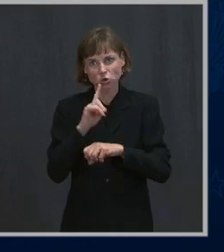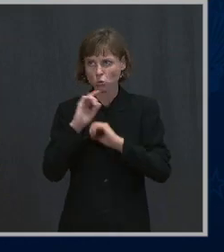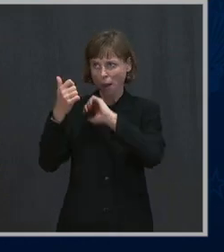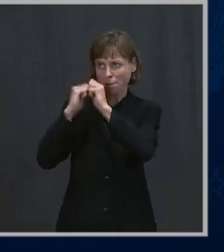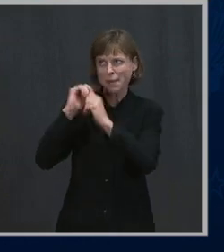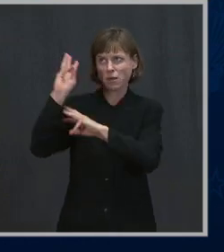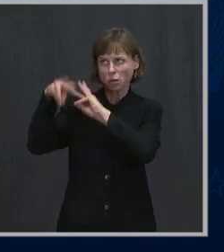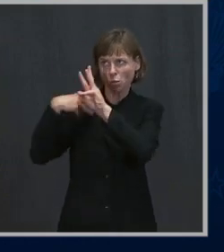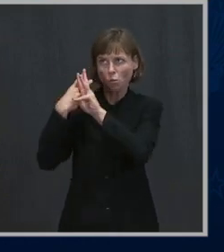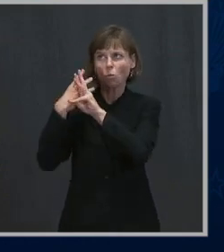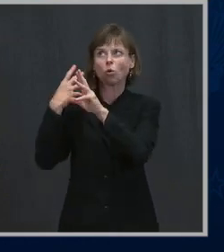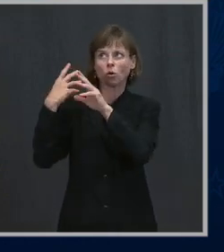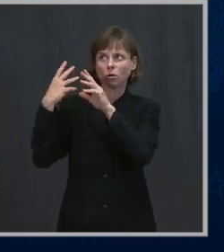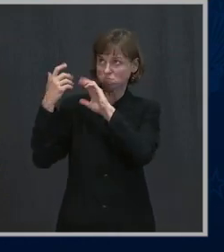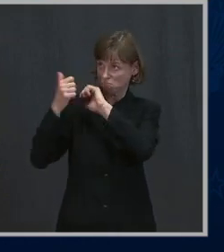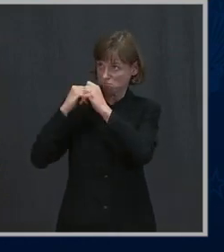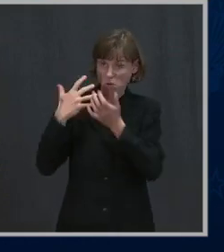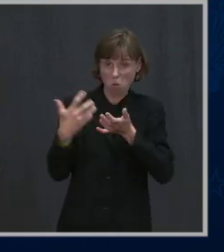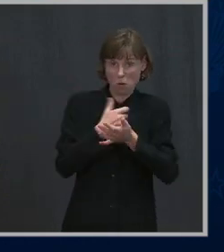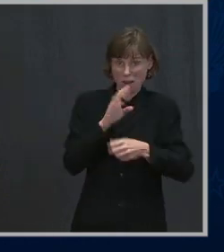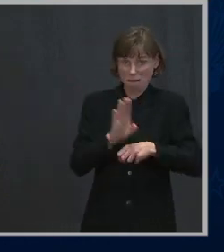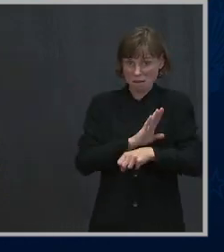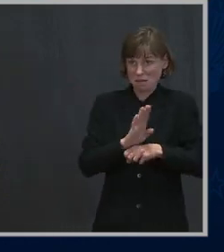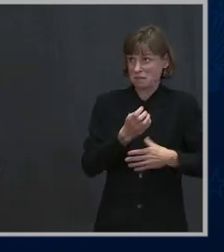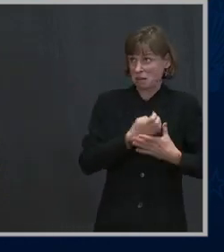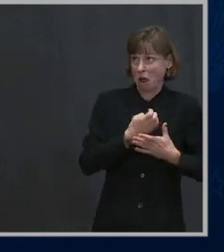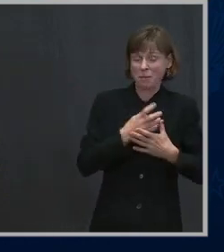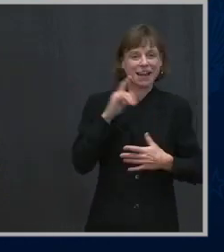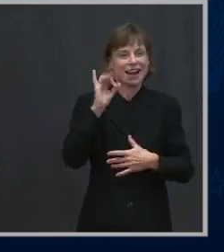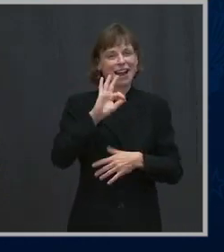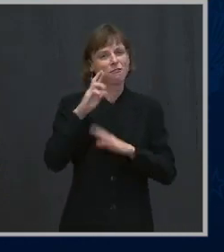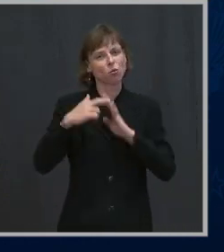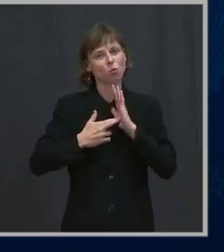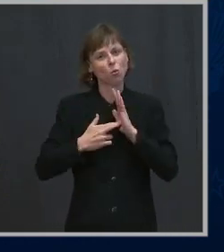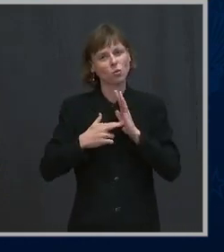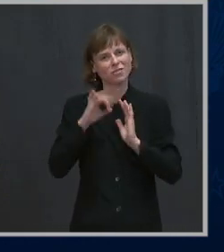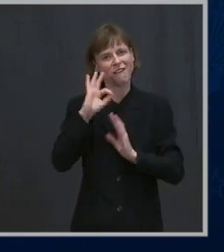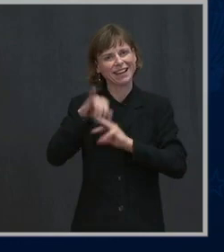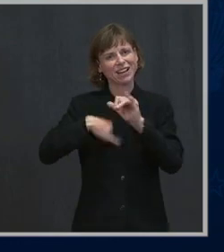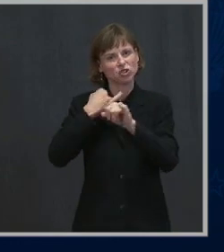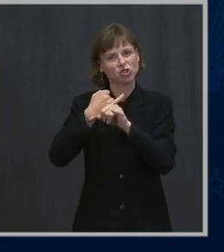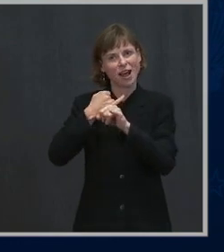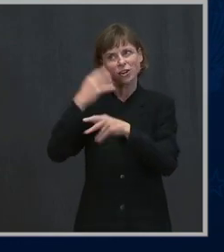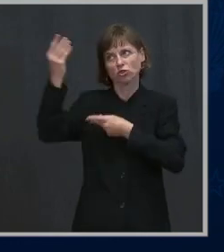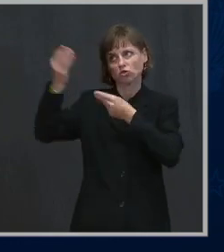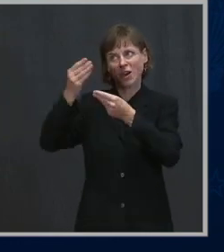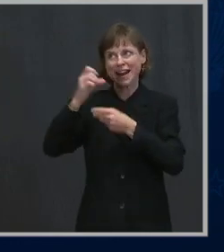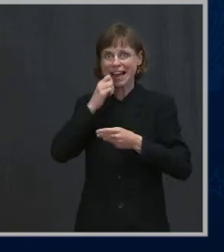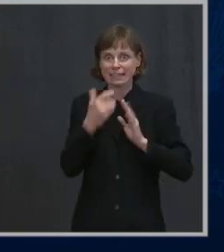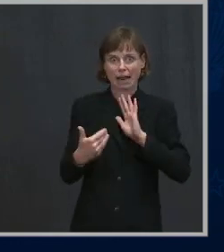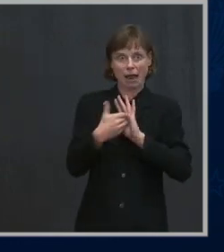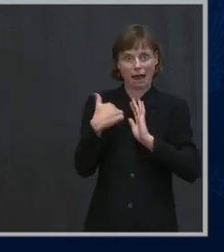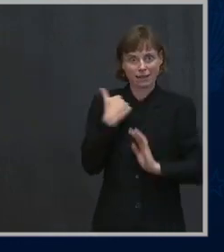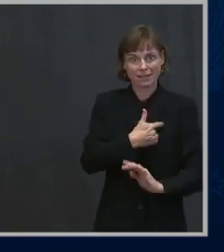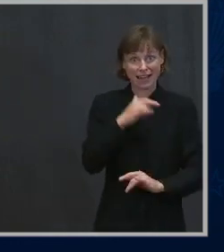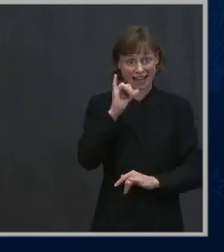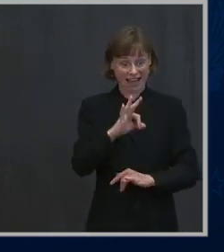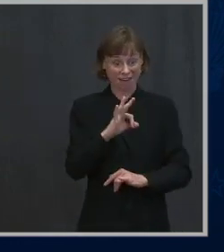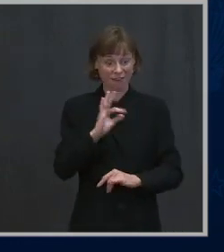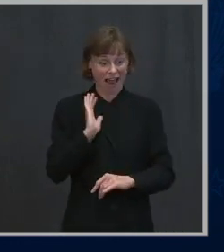stage if the rules of international trade aren't stacked against us if our workers and intellectual property are